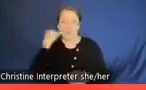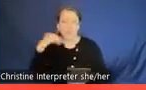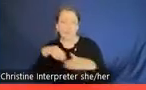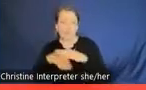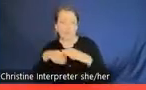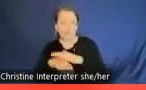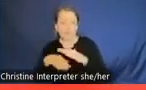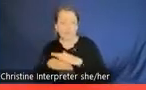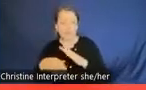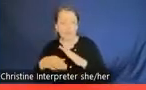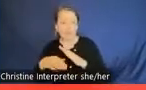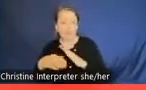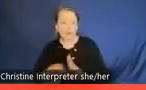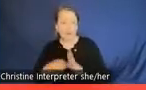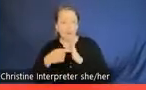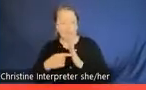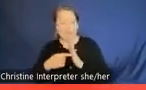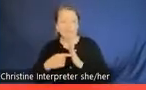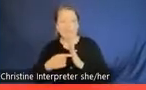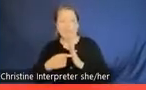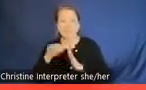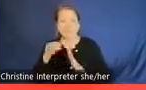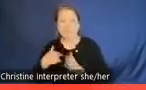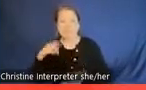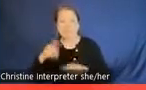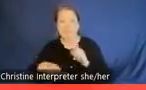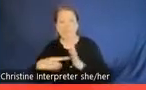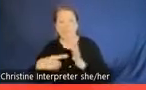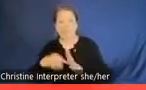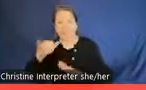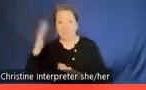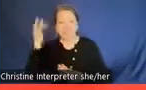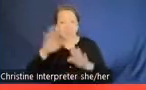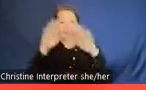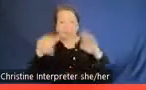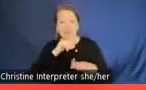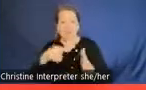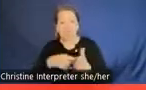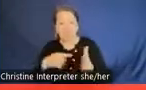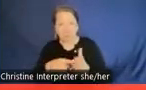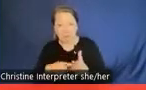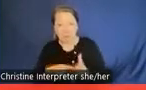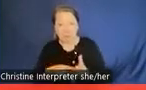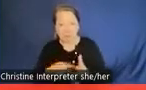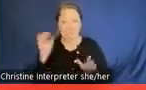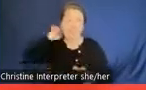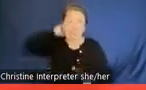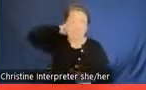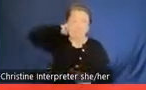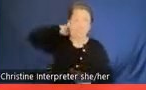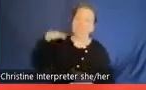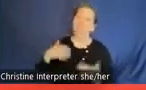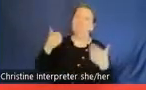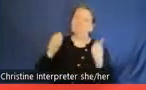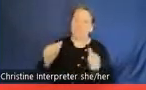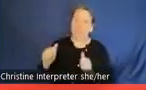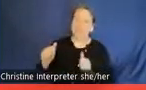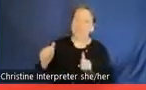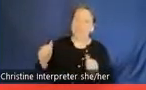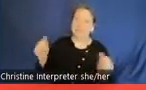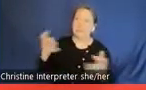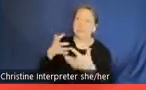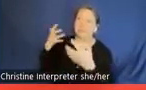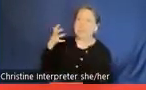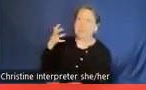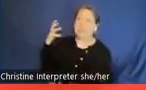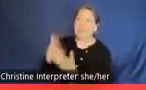for housing not being affordable. So, in keeping up with my theme of bringing Deborah tonight, Deborah decided